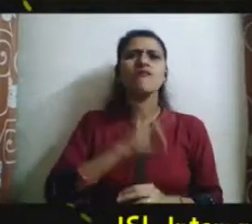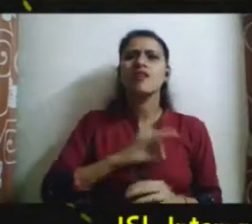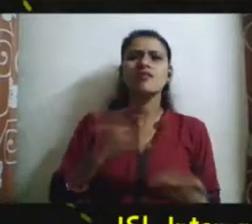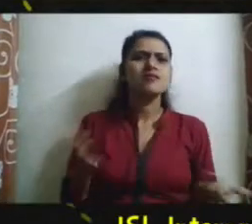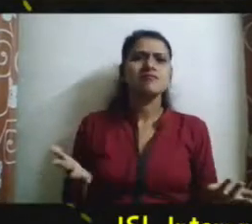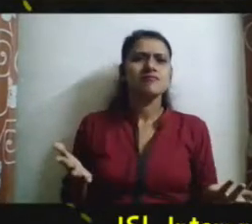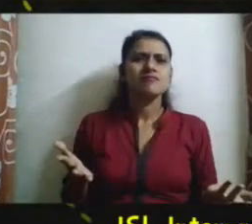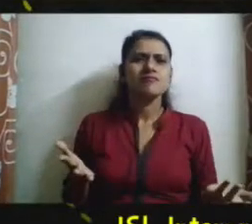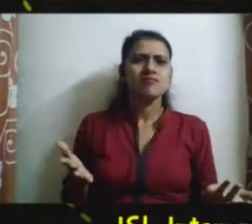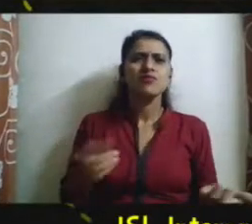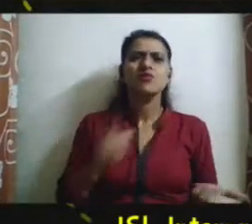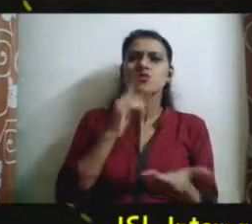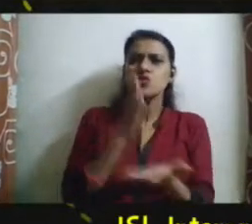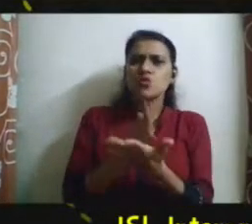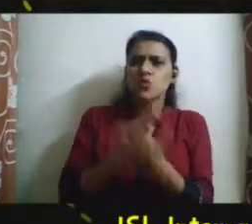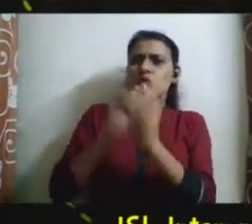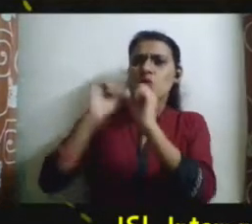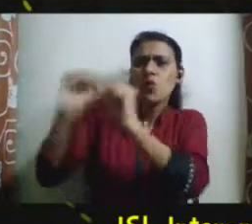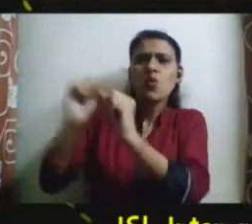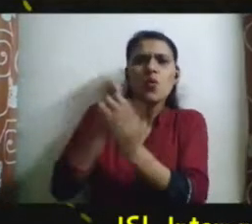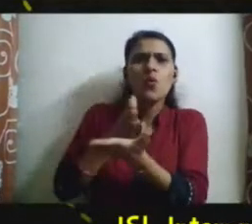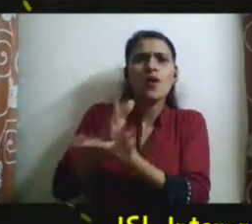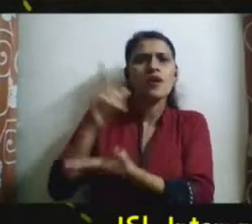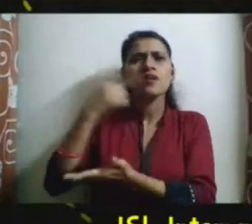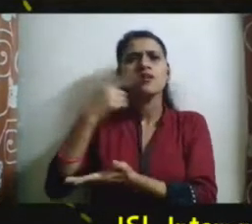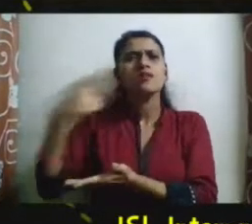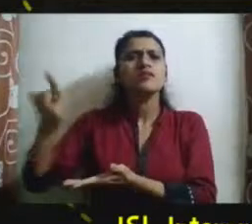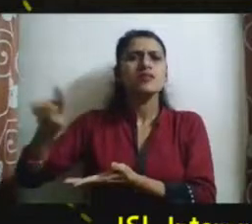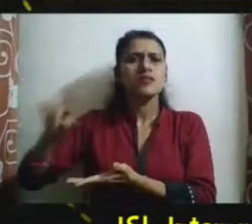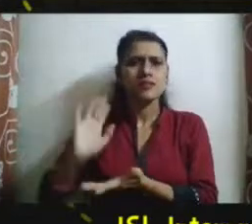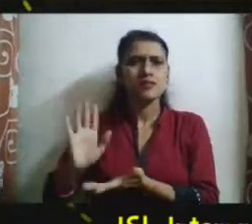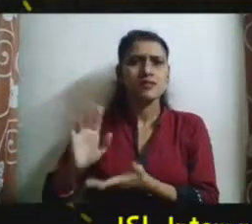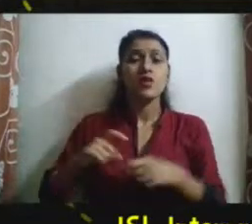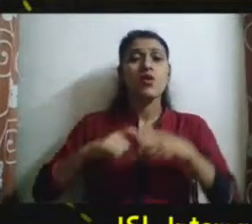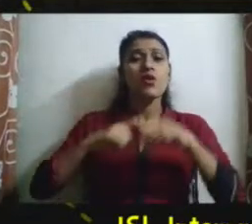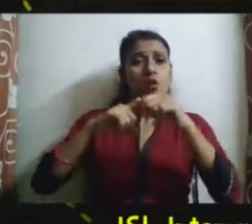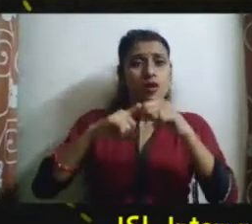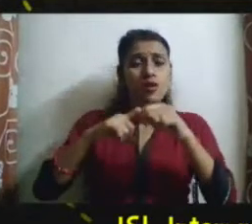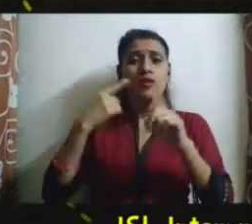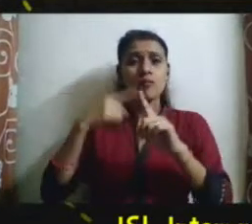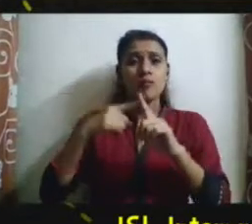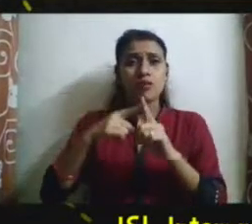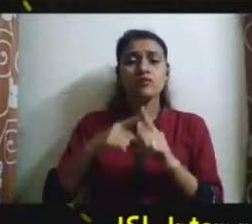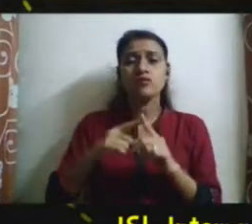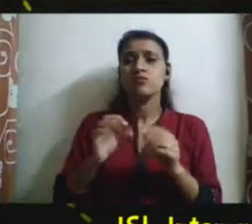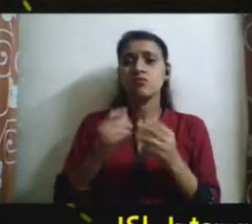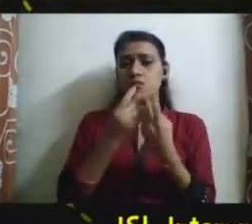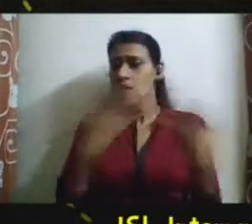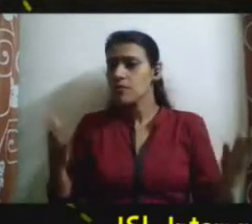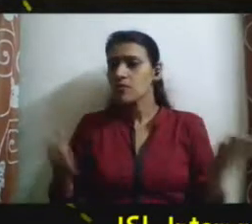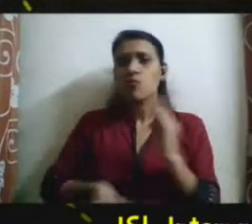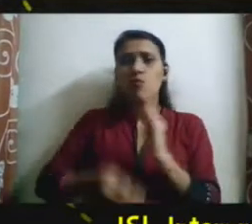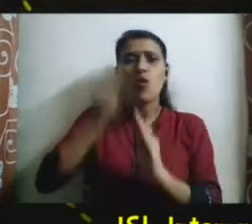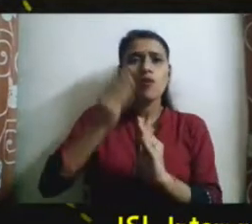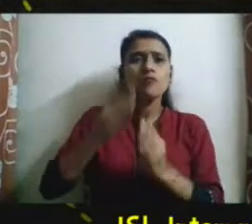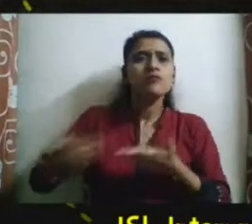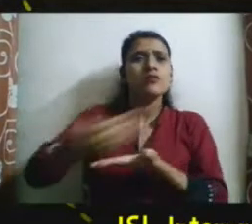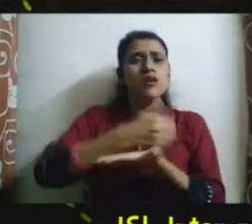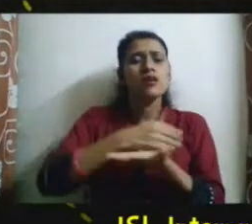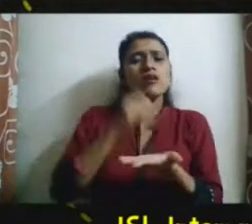might be true in their own way. So the need to take qualitative and quantitative data into account, the need to look